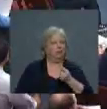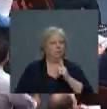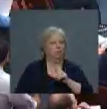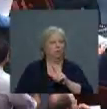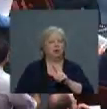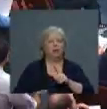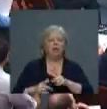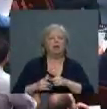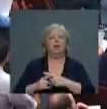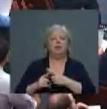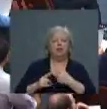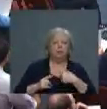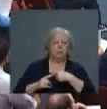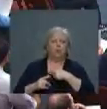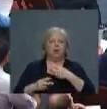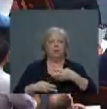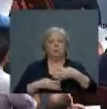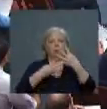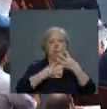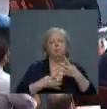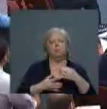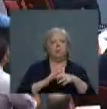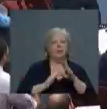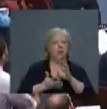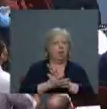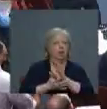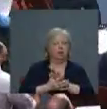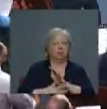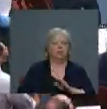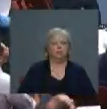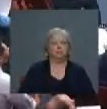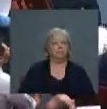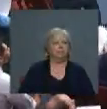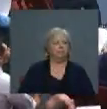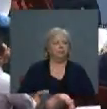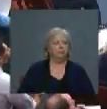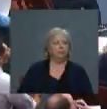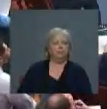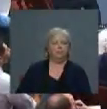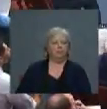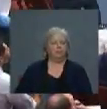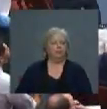and then we can pull up the documents as we go through them.